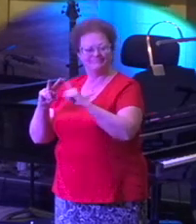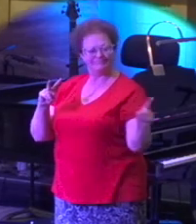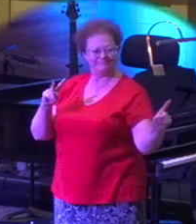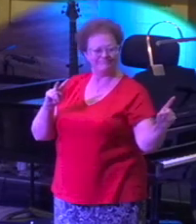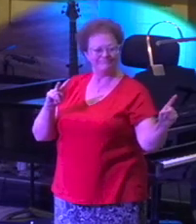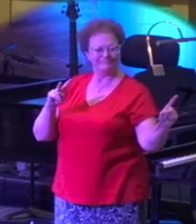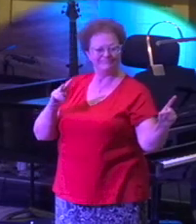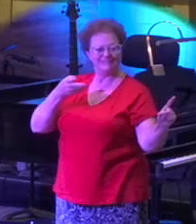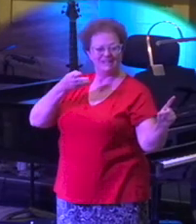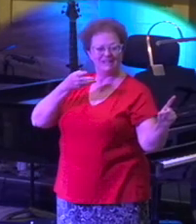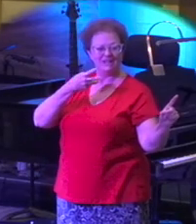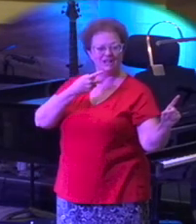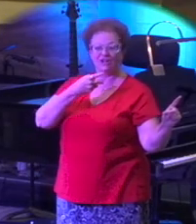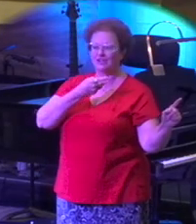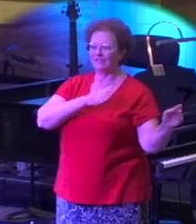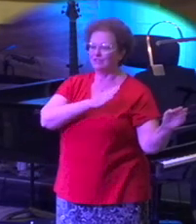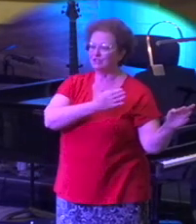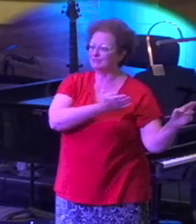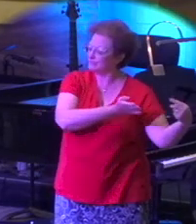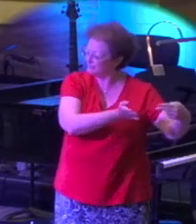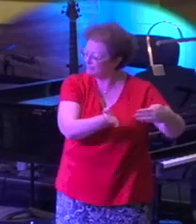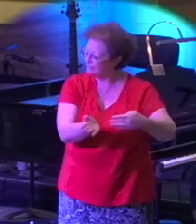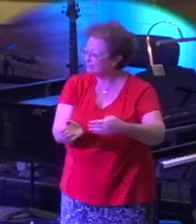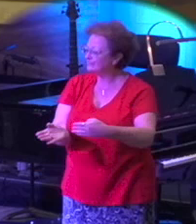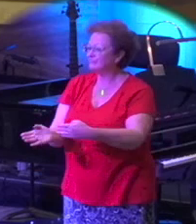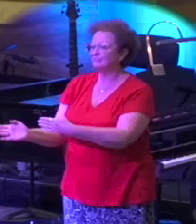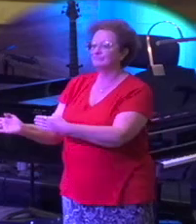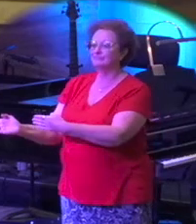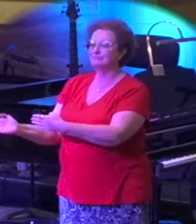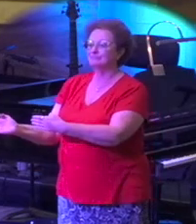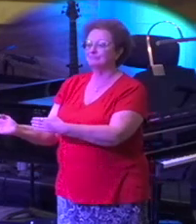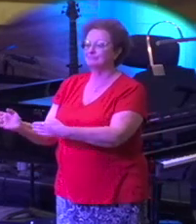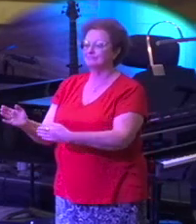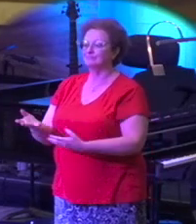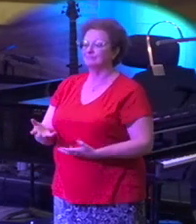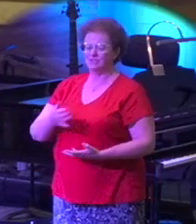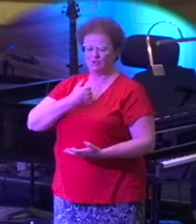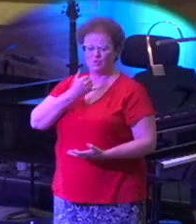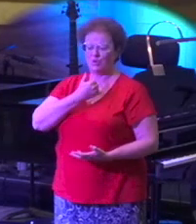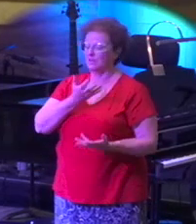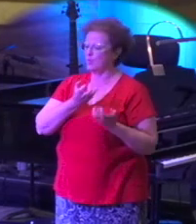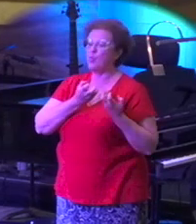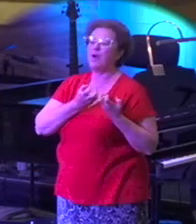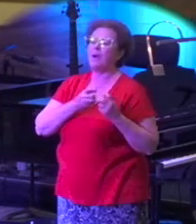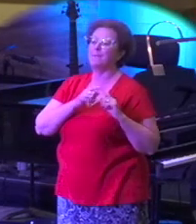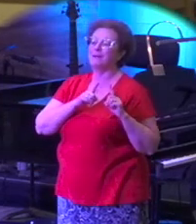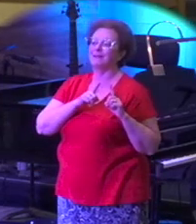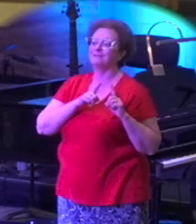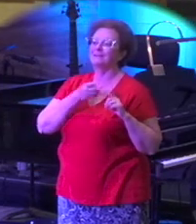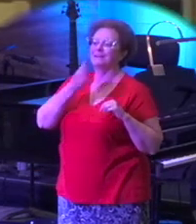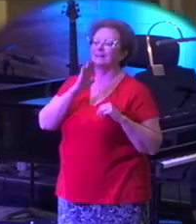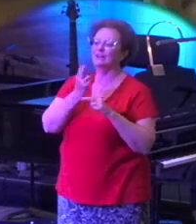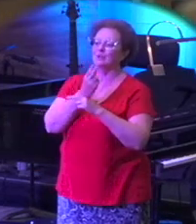him around, even though he doesn't want to turn around. You see, we have no righteousness before God of